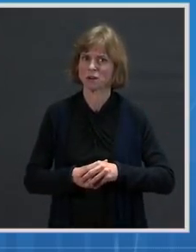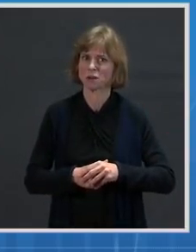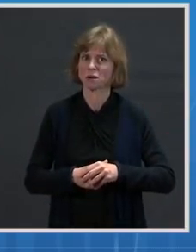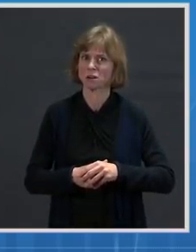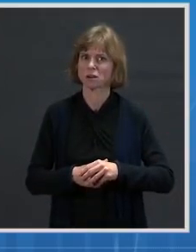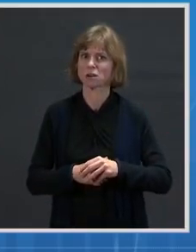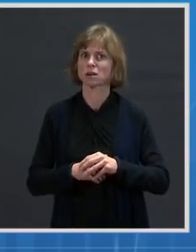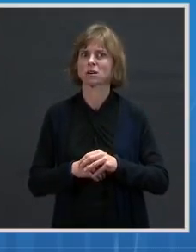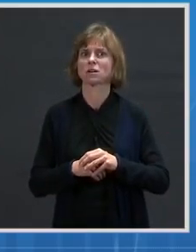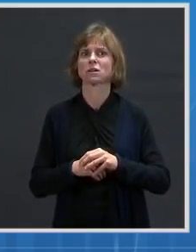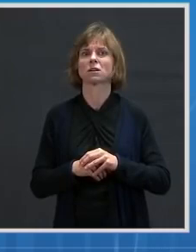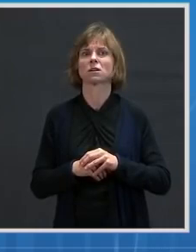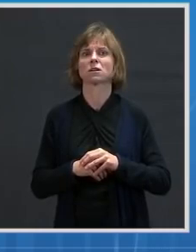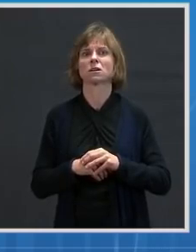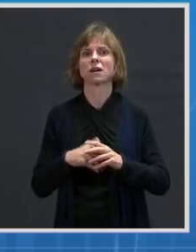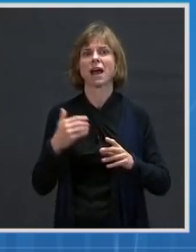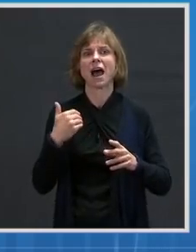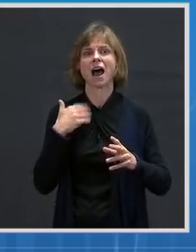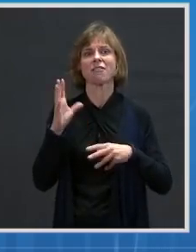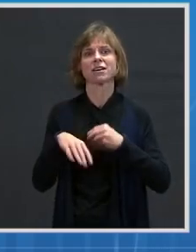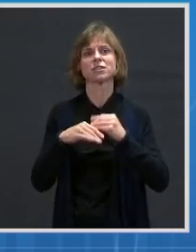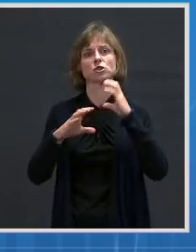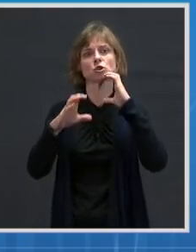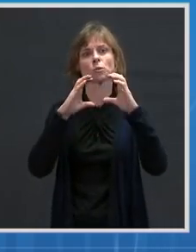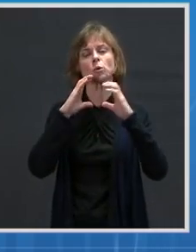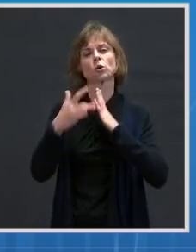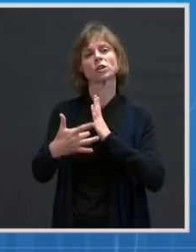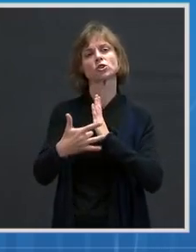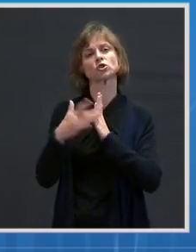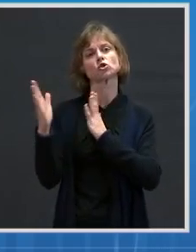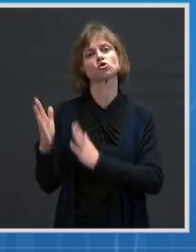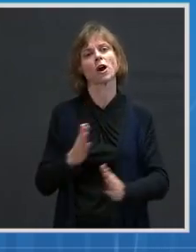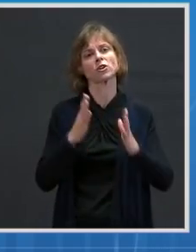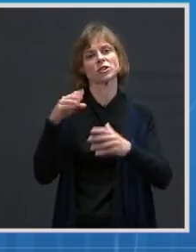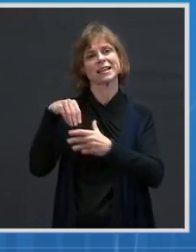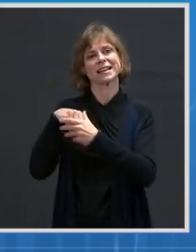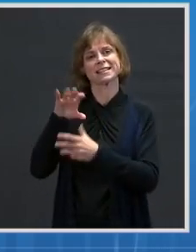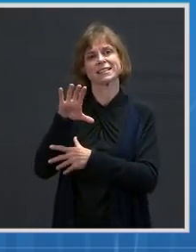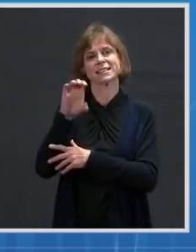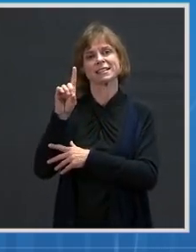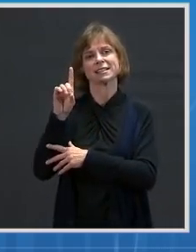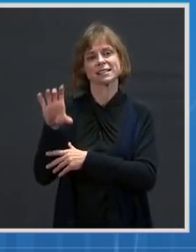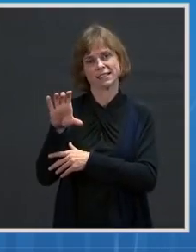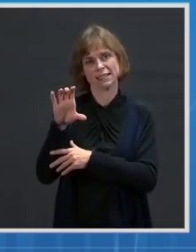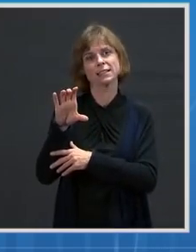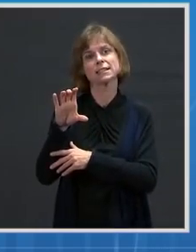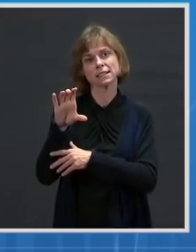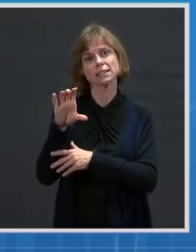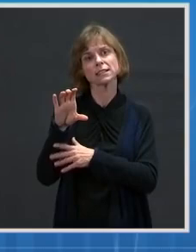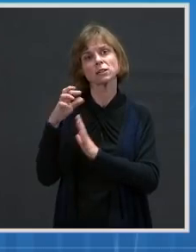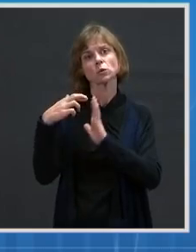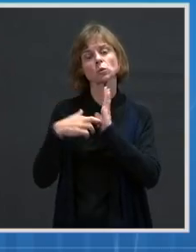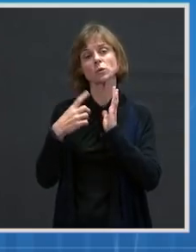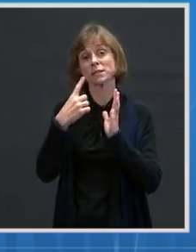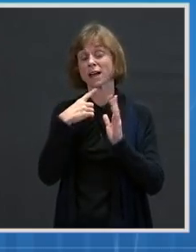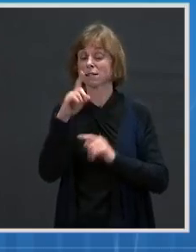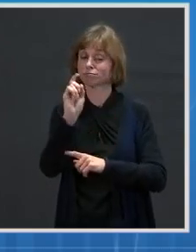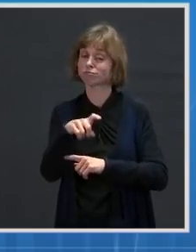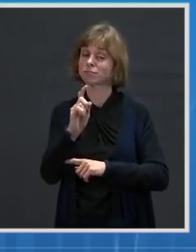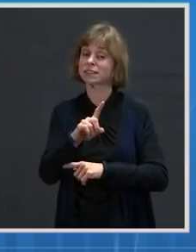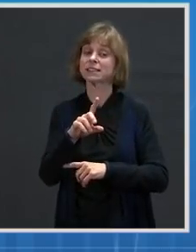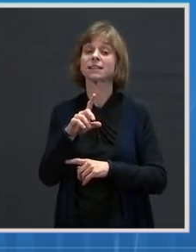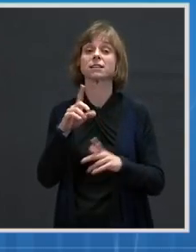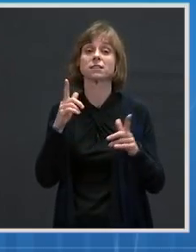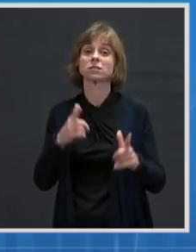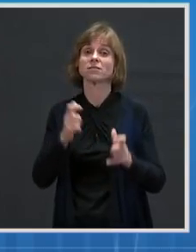key mitigation strategy recommended in CDC's school guidance: the need for diagnostic testing and rapid and efficient contact